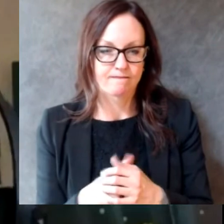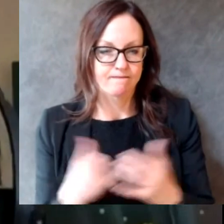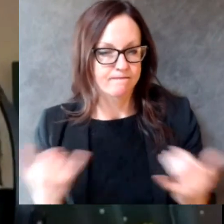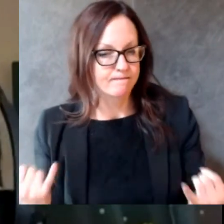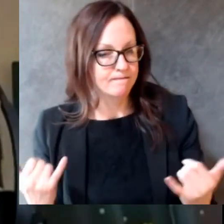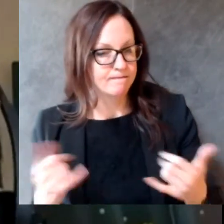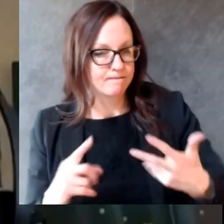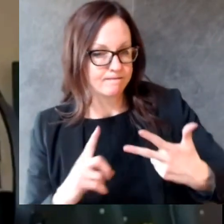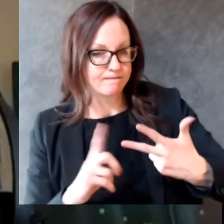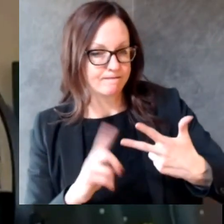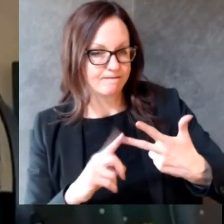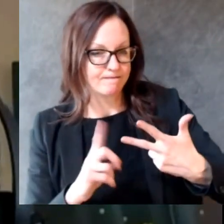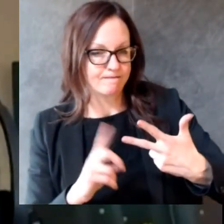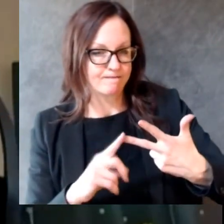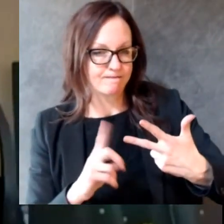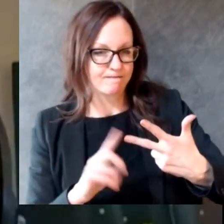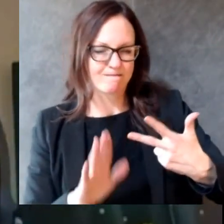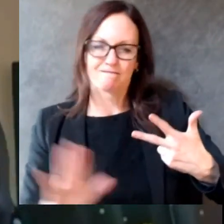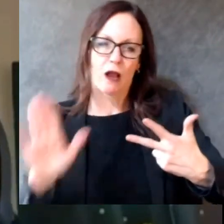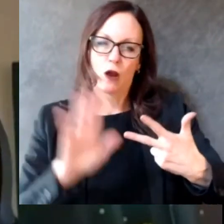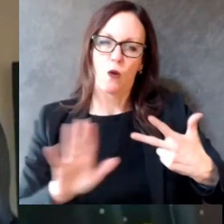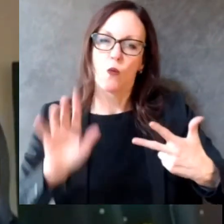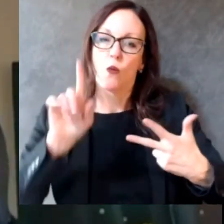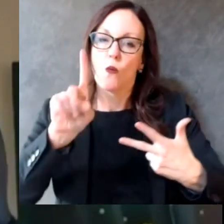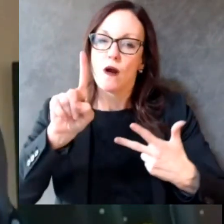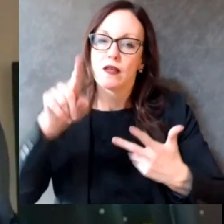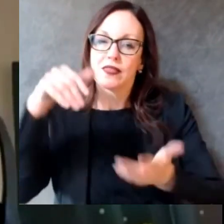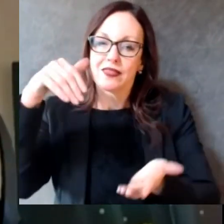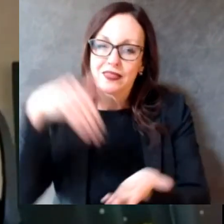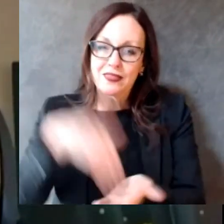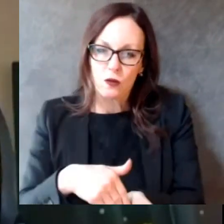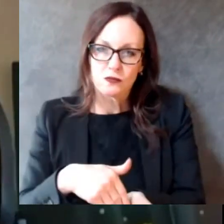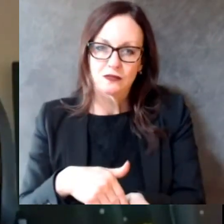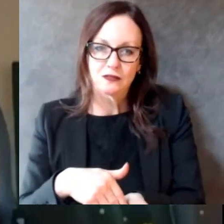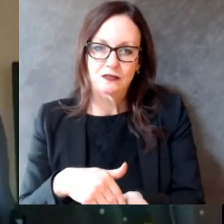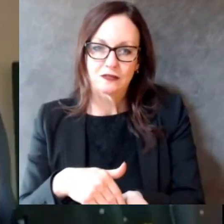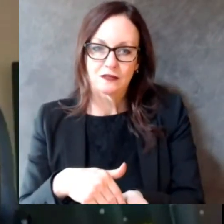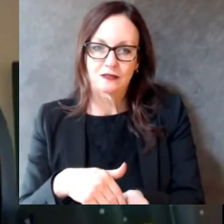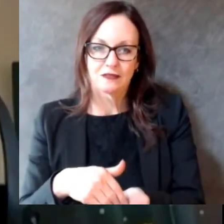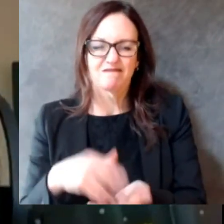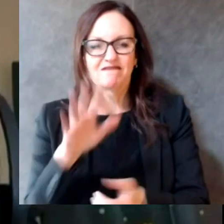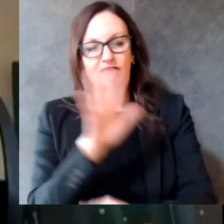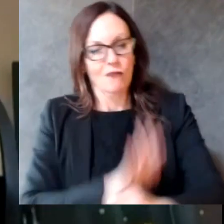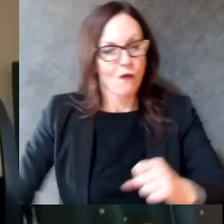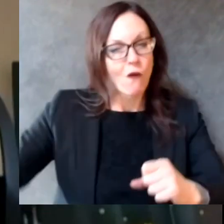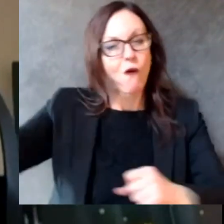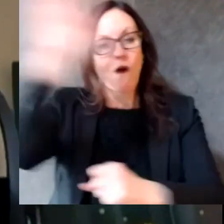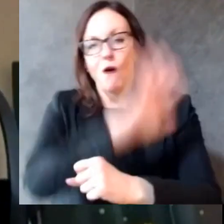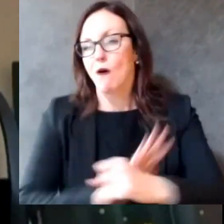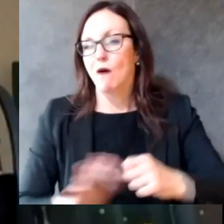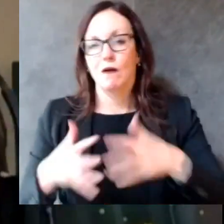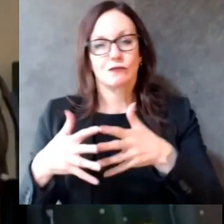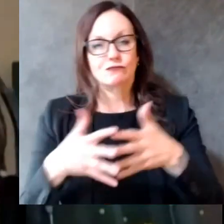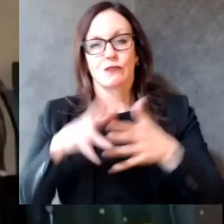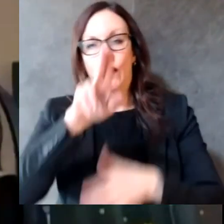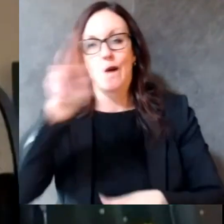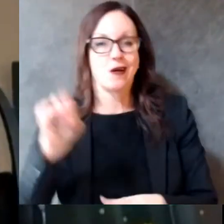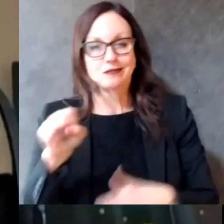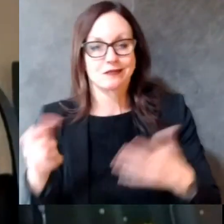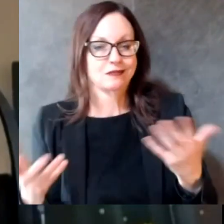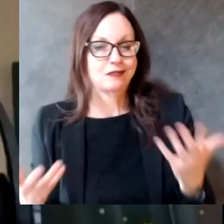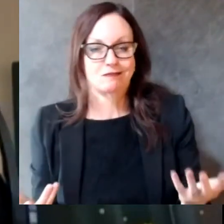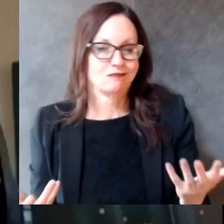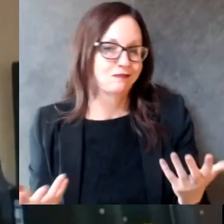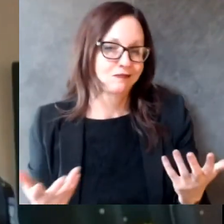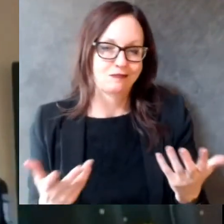administered throughout the state. I don't know. I'm not sure what the inventory was, so I'm not sure what percentage of the inventory